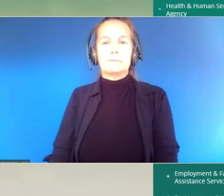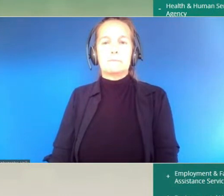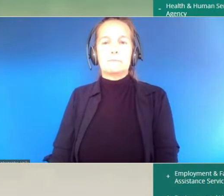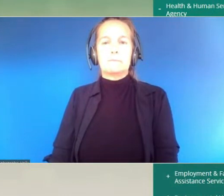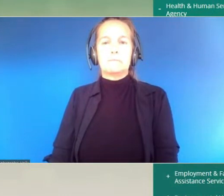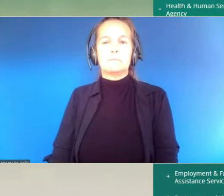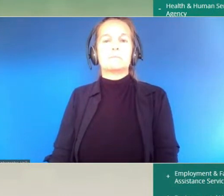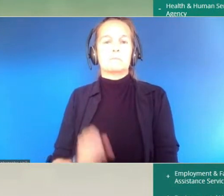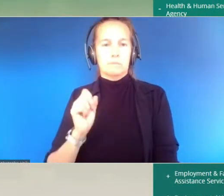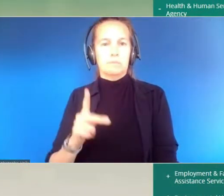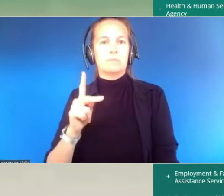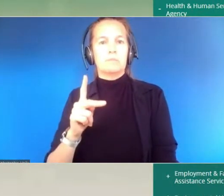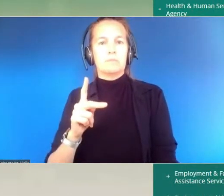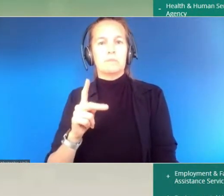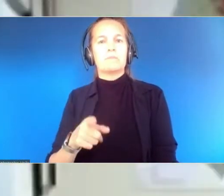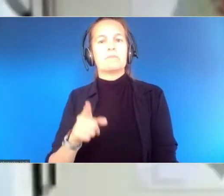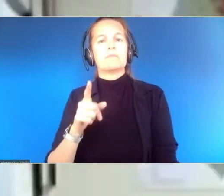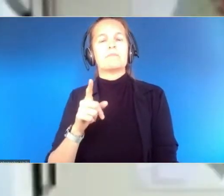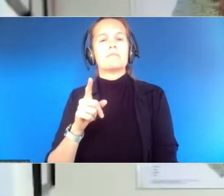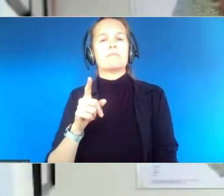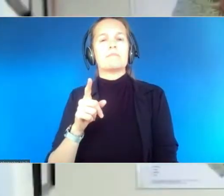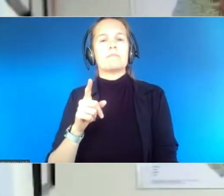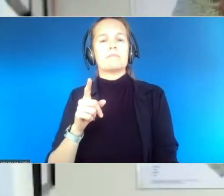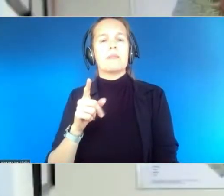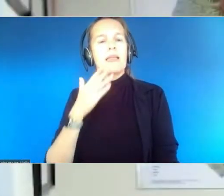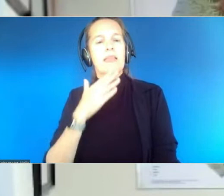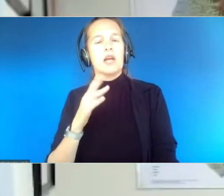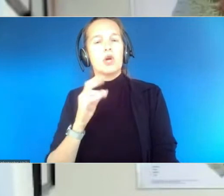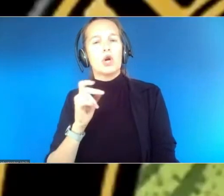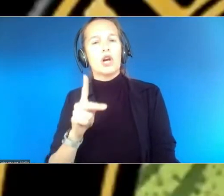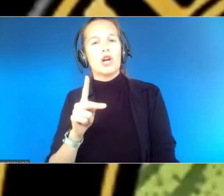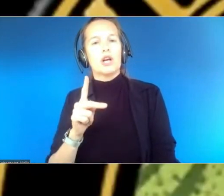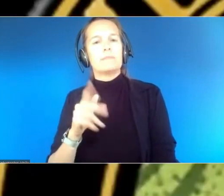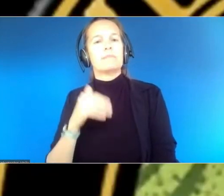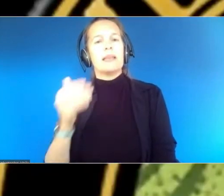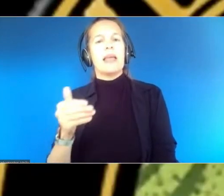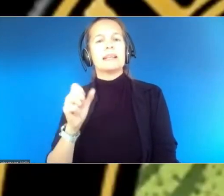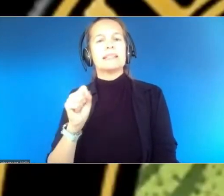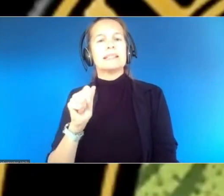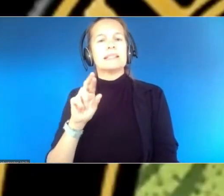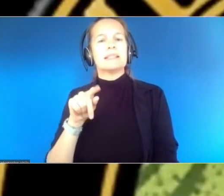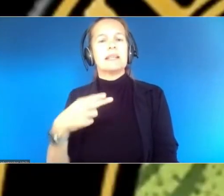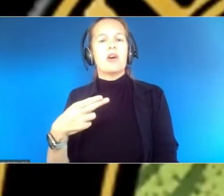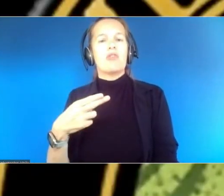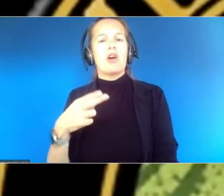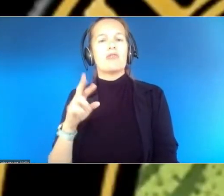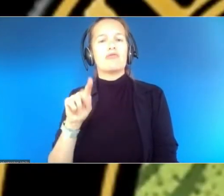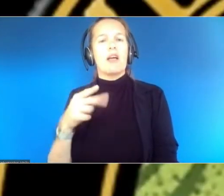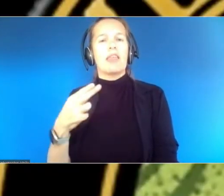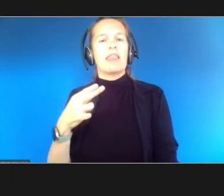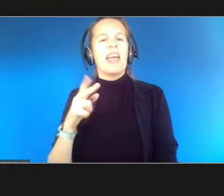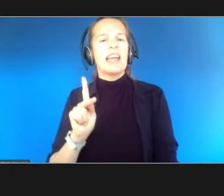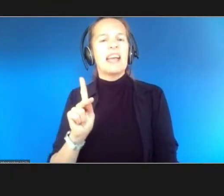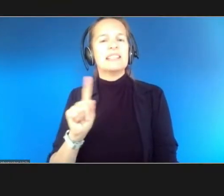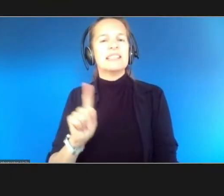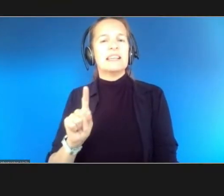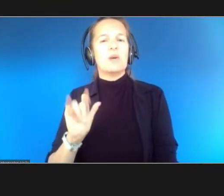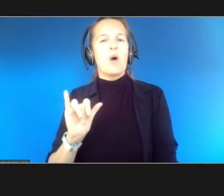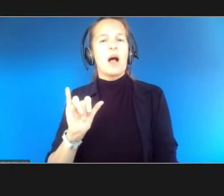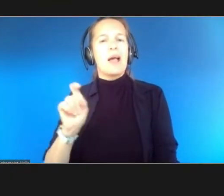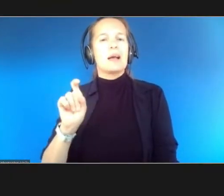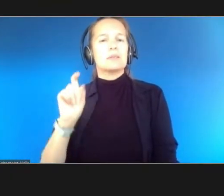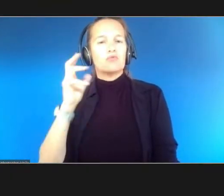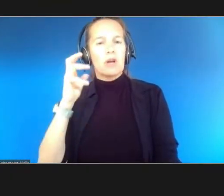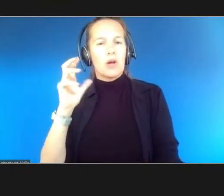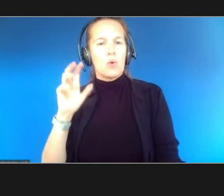All right. Thank you. Thank you, Kirk. Next up is going to be Sarah Reith with KZUX&Z. Hi, thank you. Can you hear